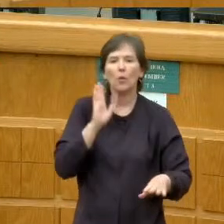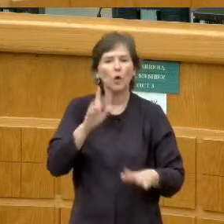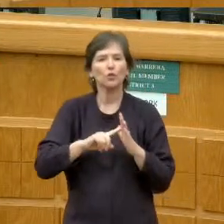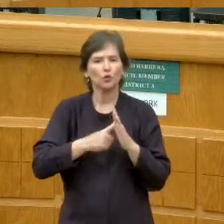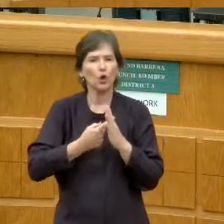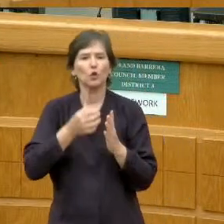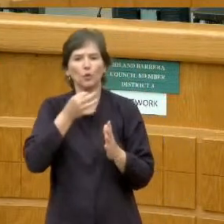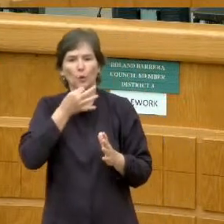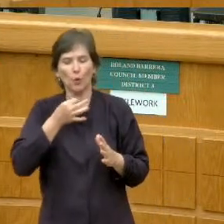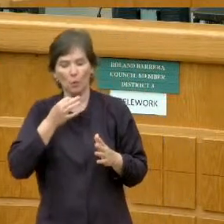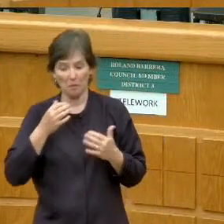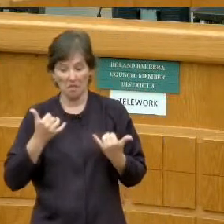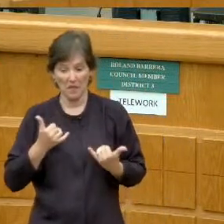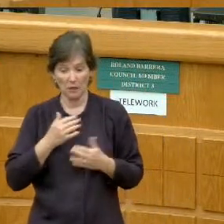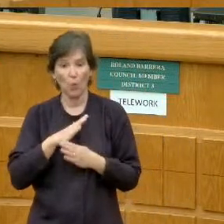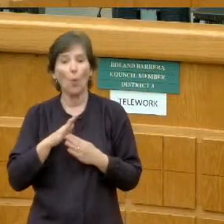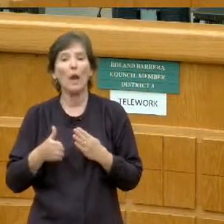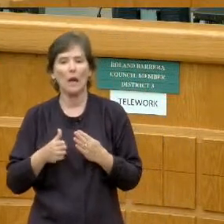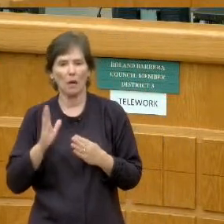doing our own little